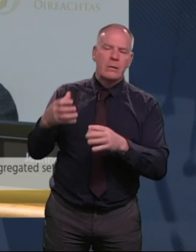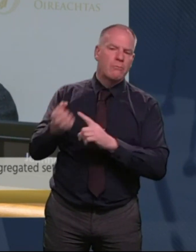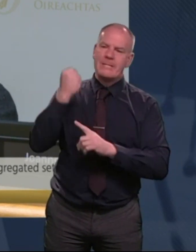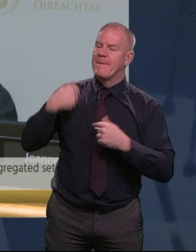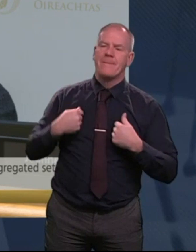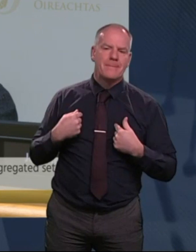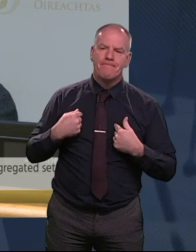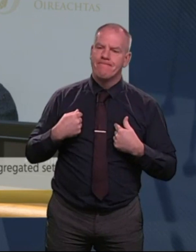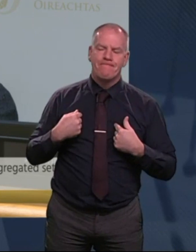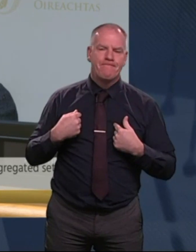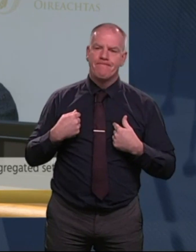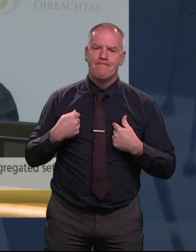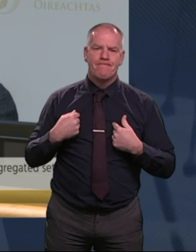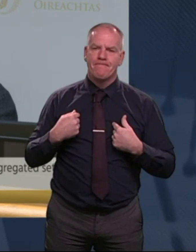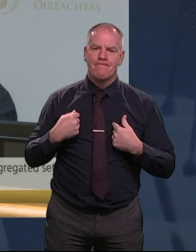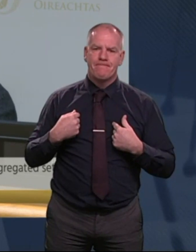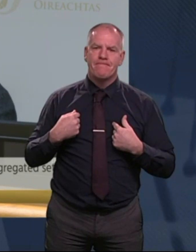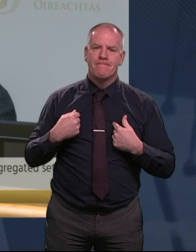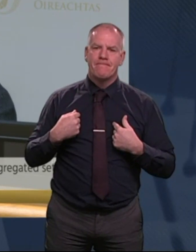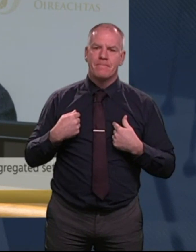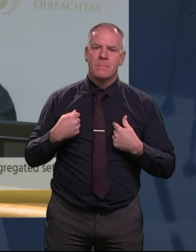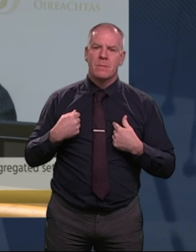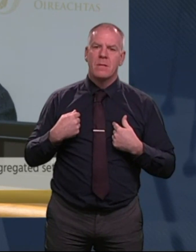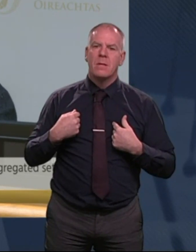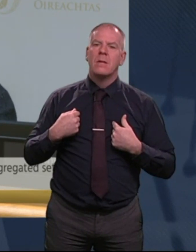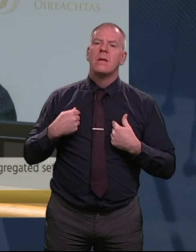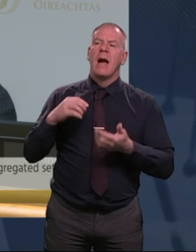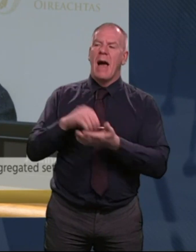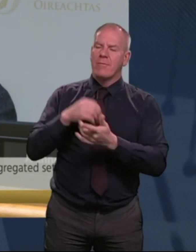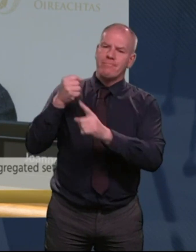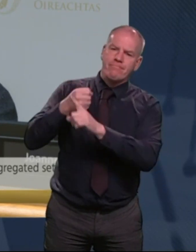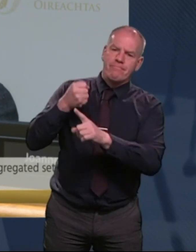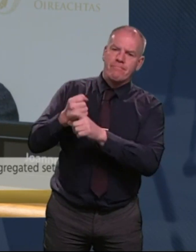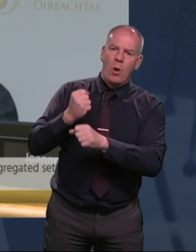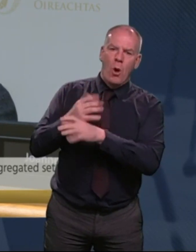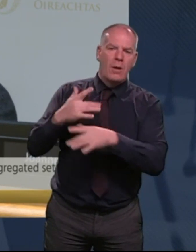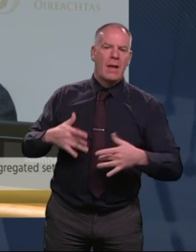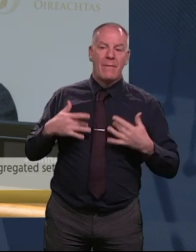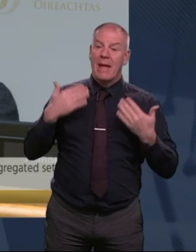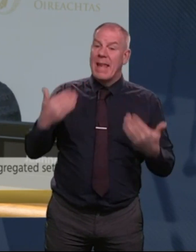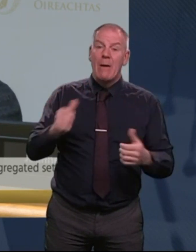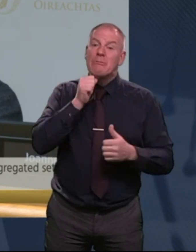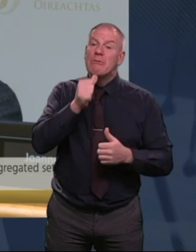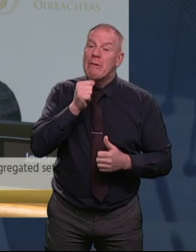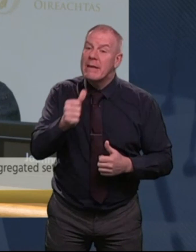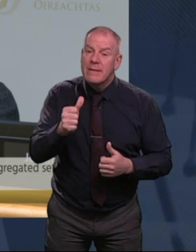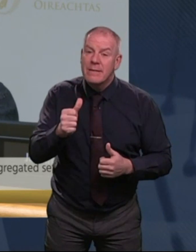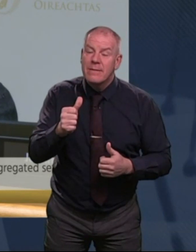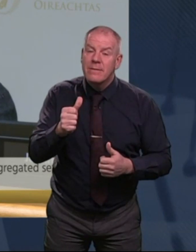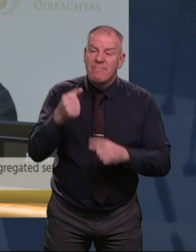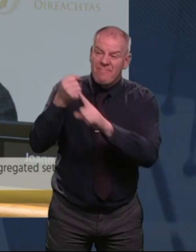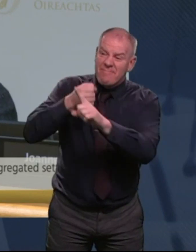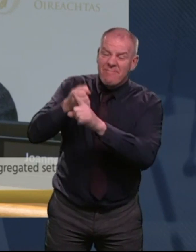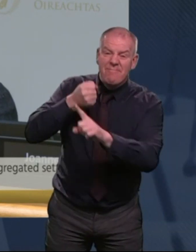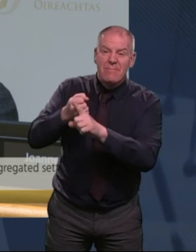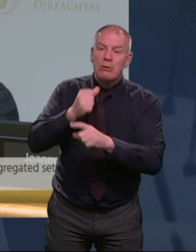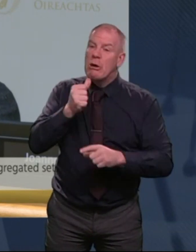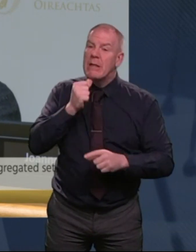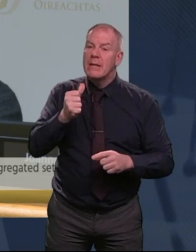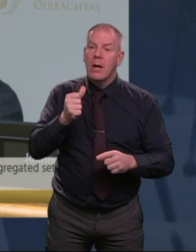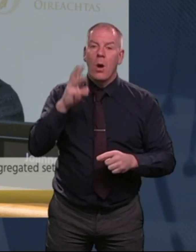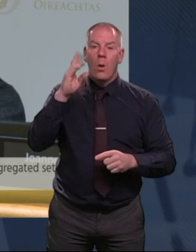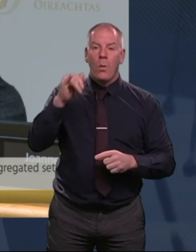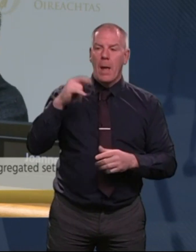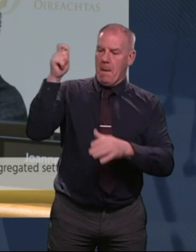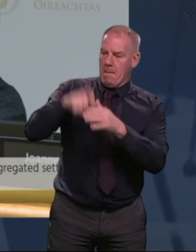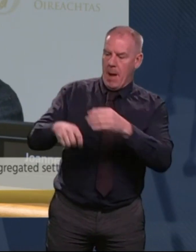anywhere. I'm telling you. And you have to fight all your life. But now I don't have to fight, because I went